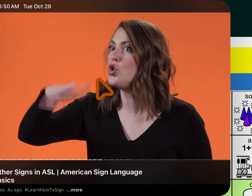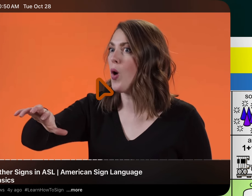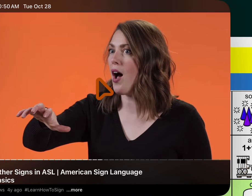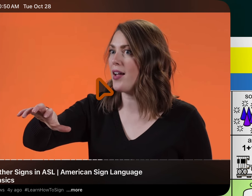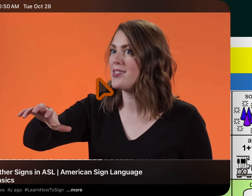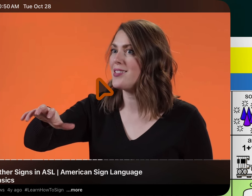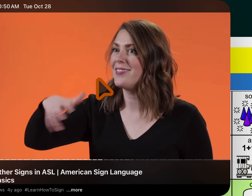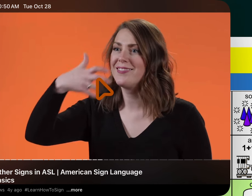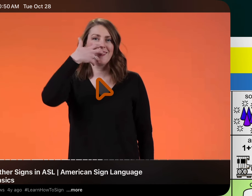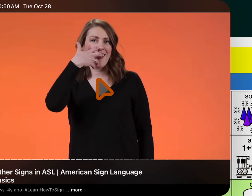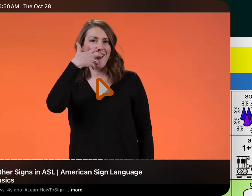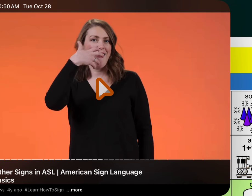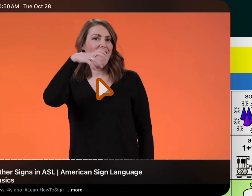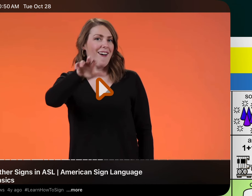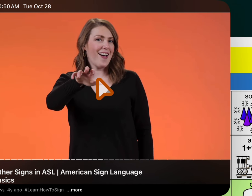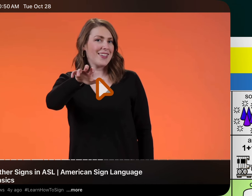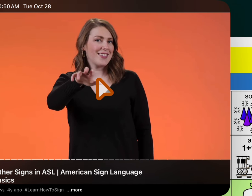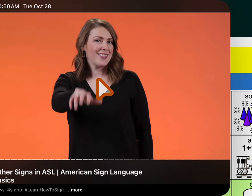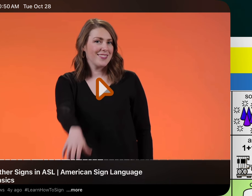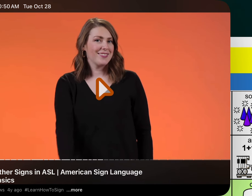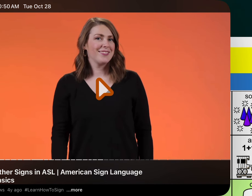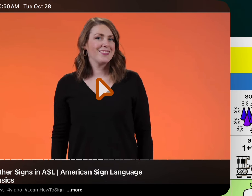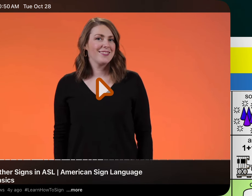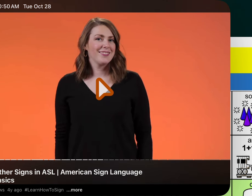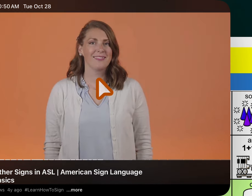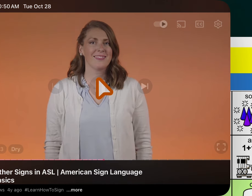it's too hot. Hot.